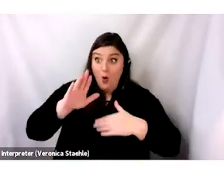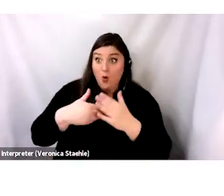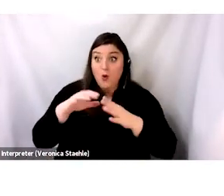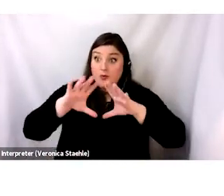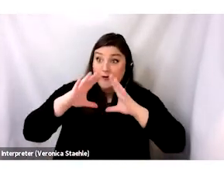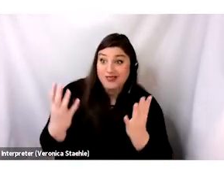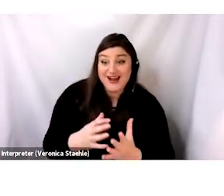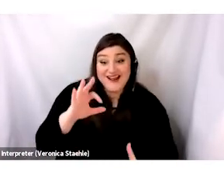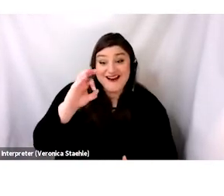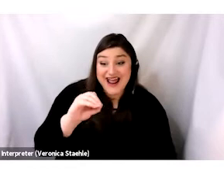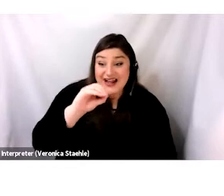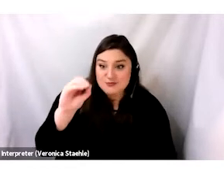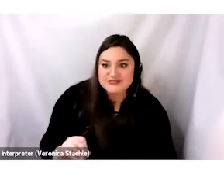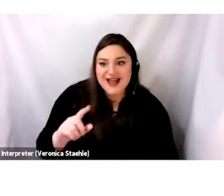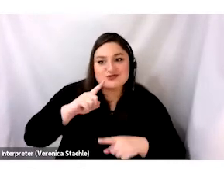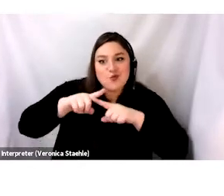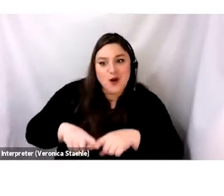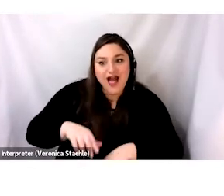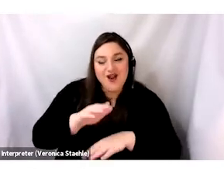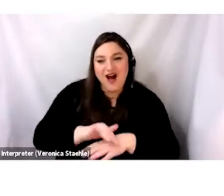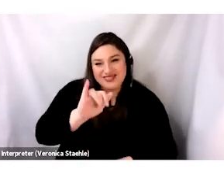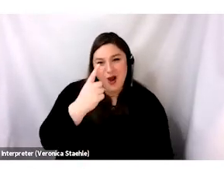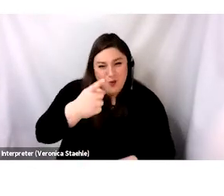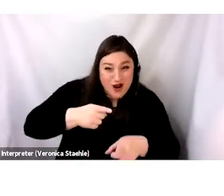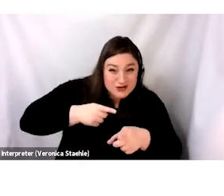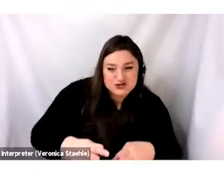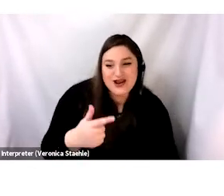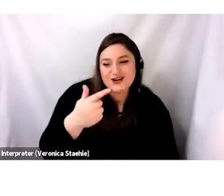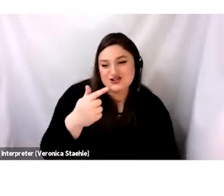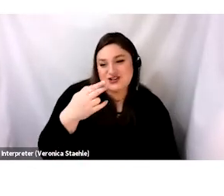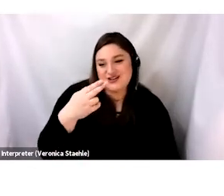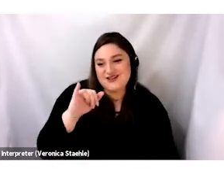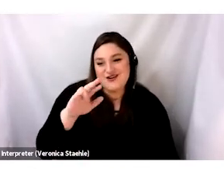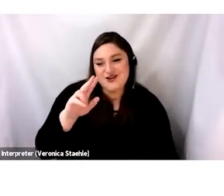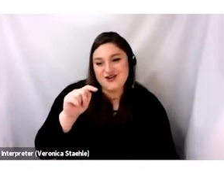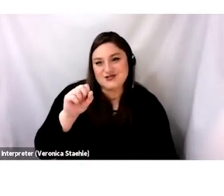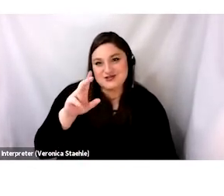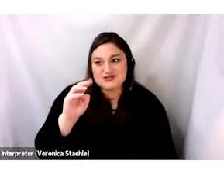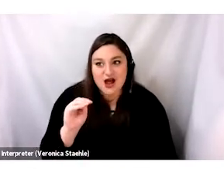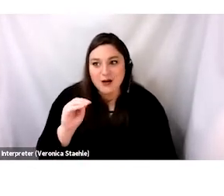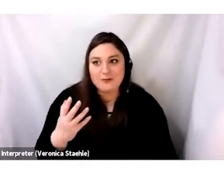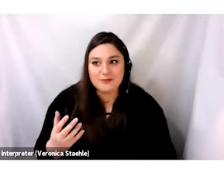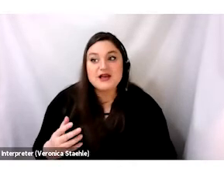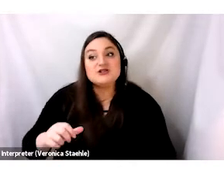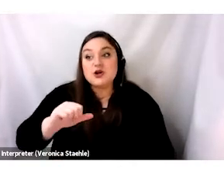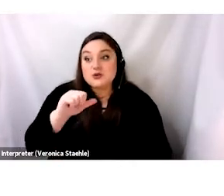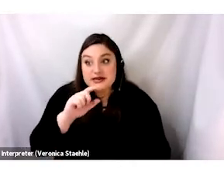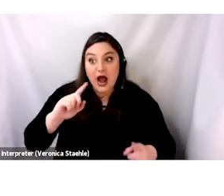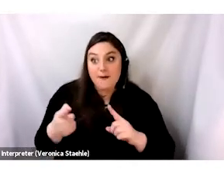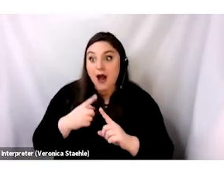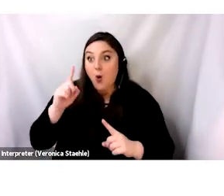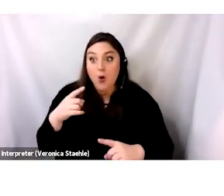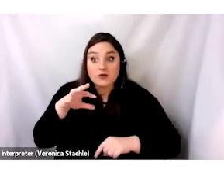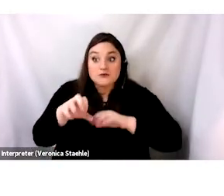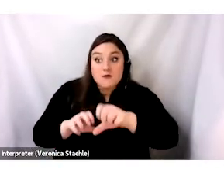variety of G. hirsutum. So it's not just that colonization created plantation slavery and made the way for industrialization.